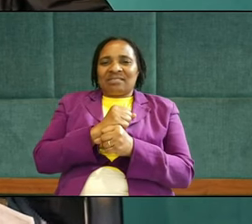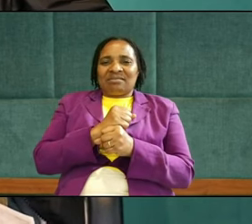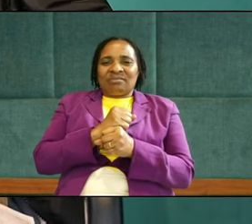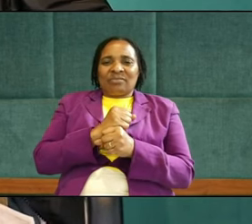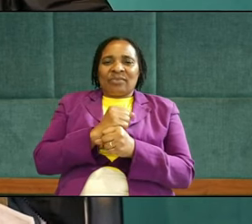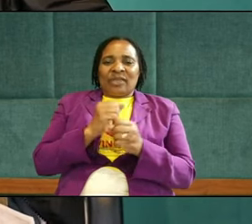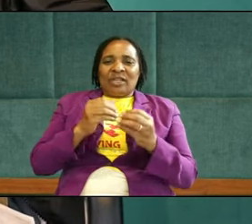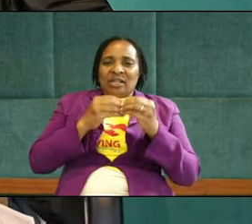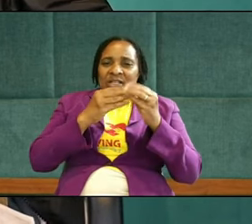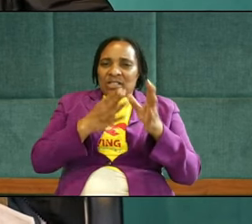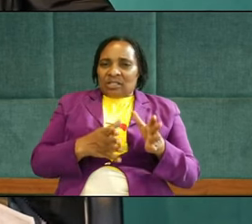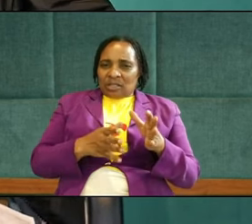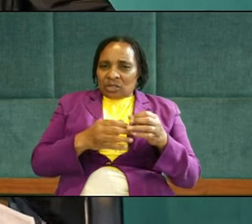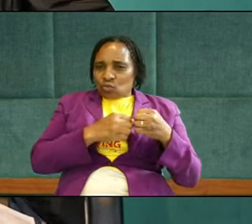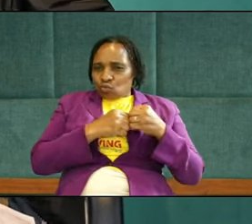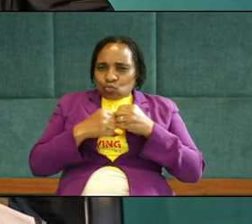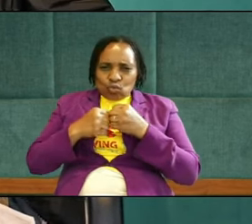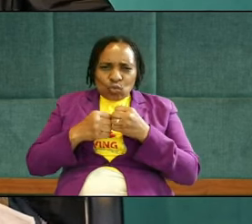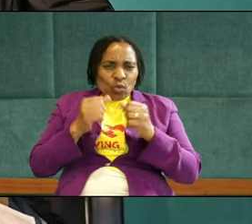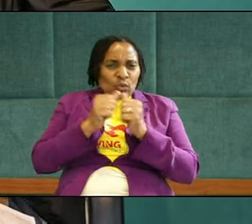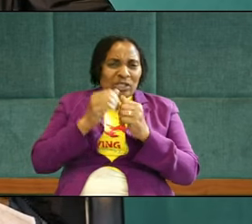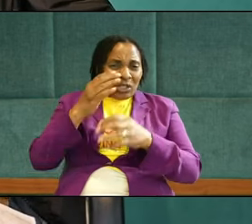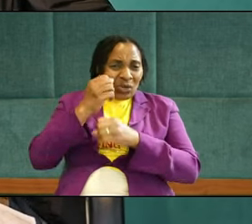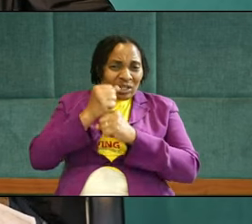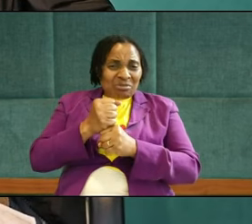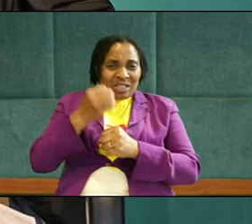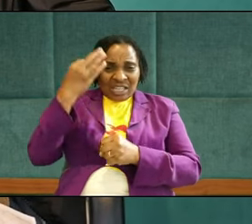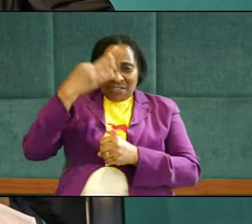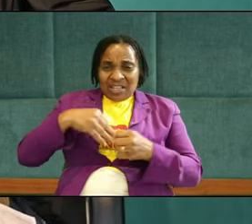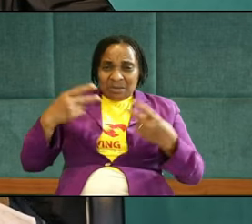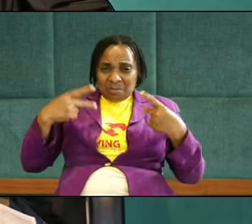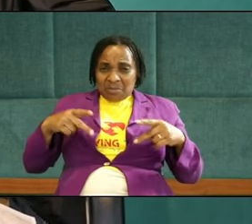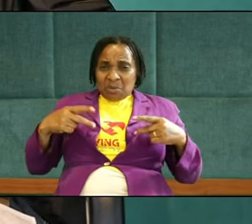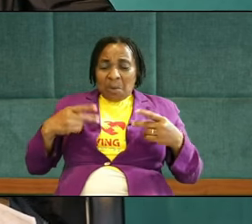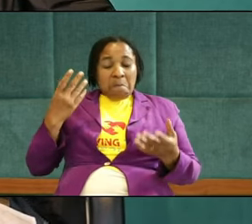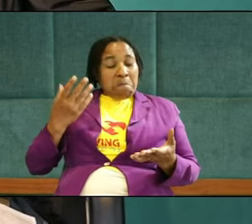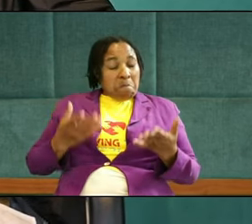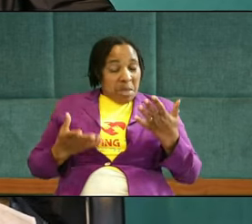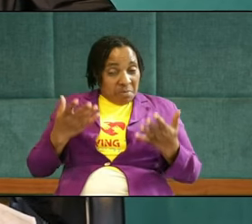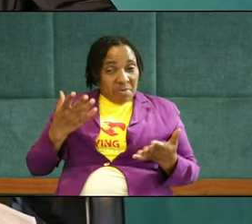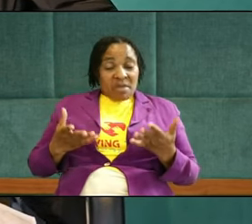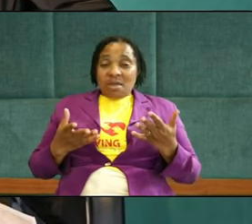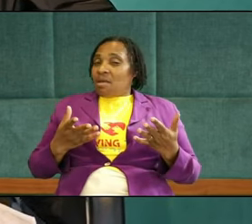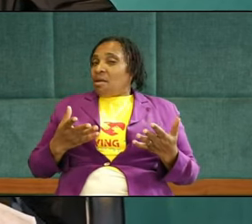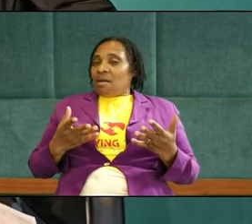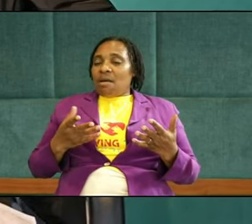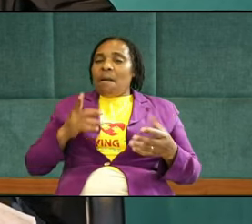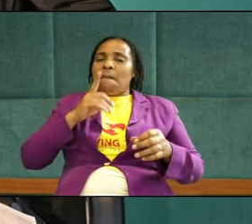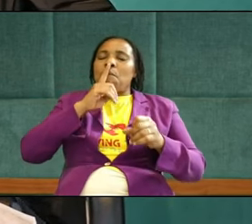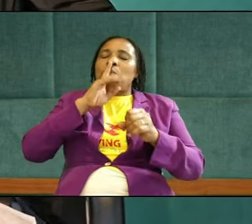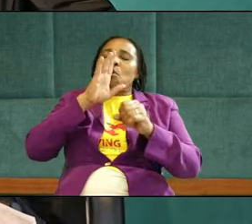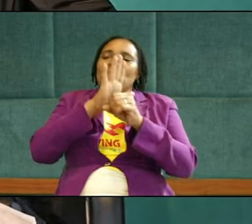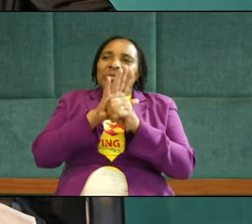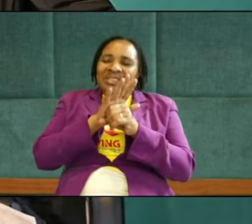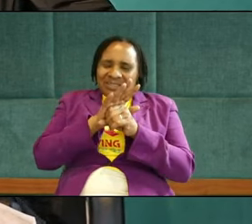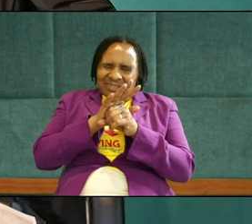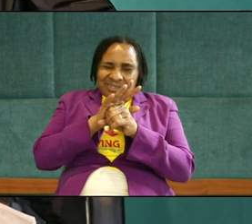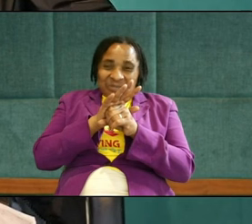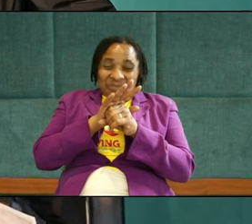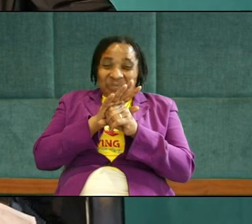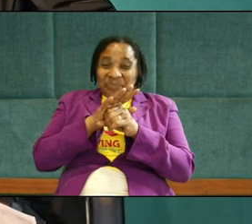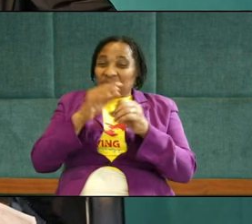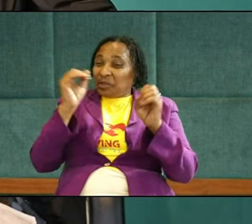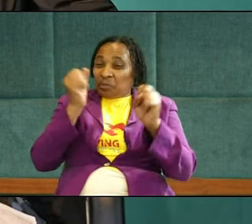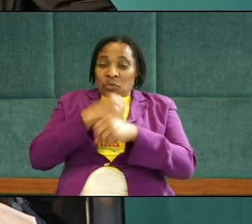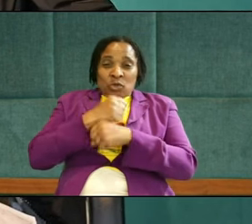think the leaders struggle with confidence to face the people because maybe their promises, they